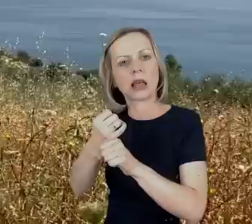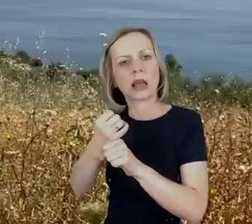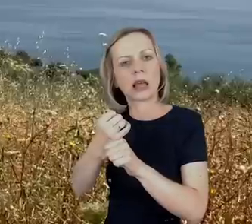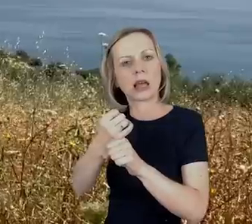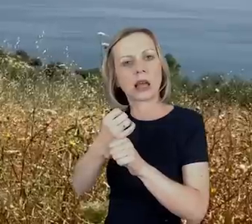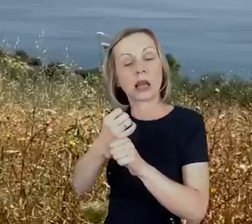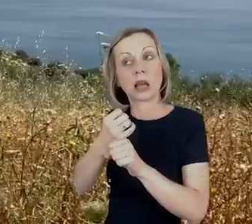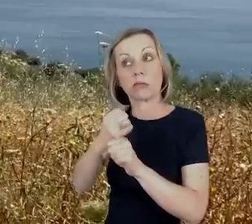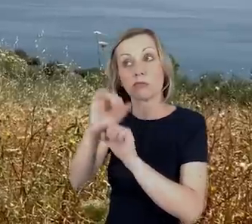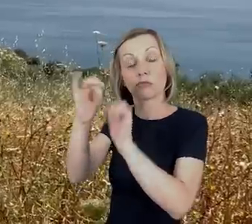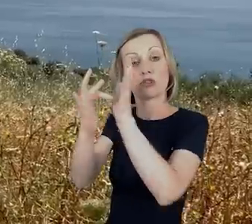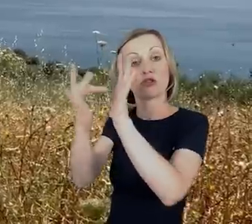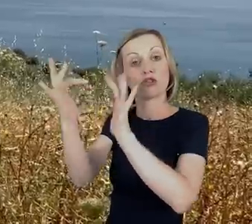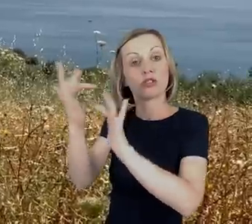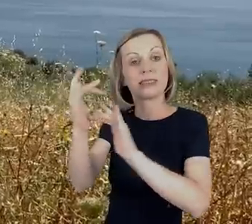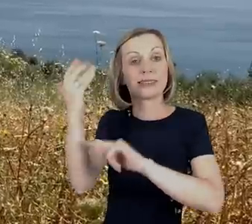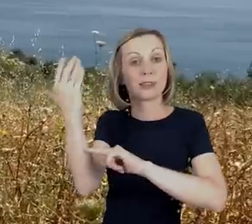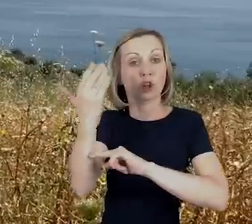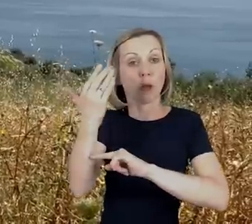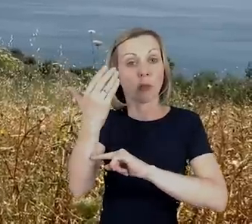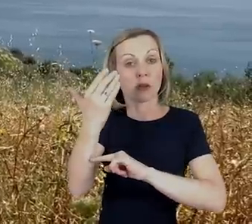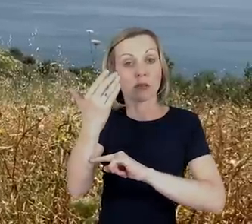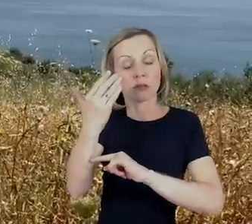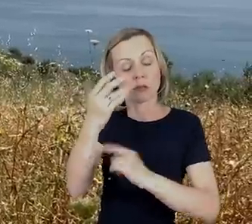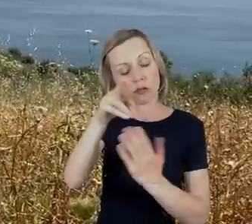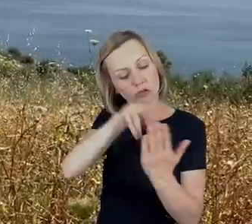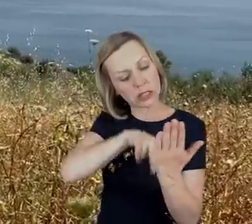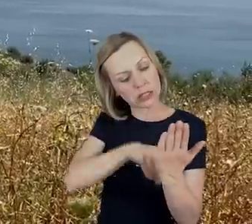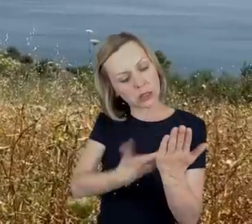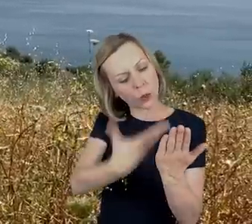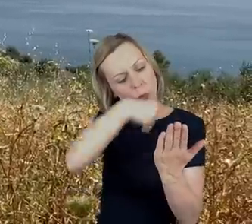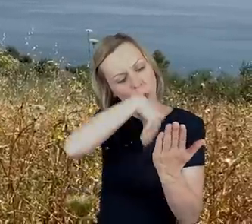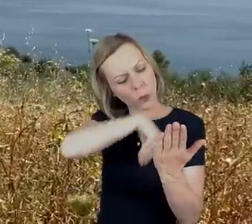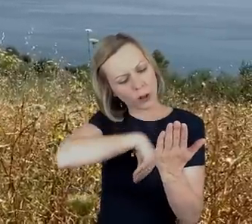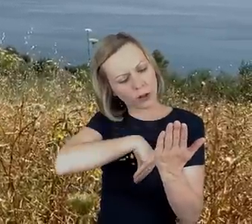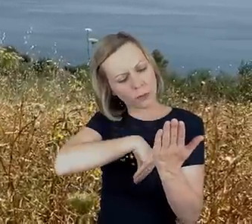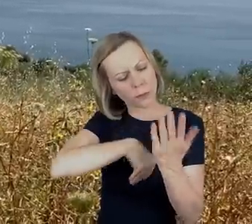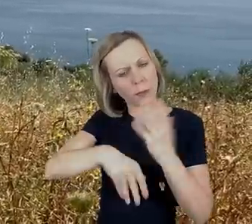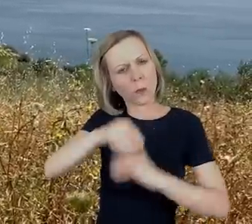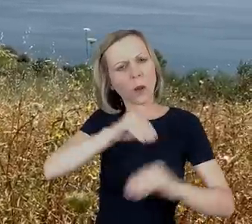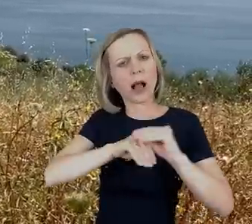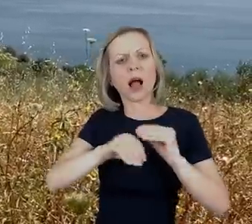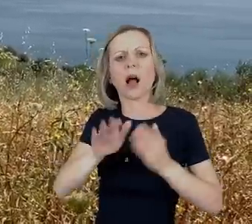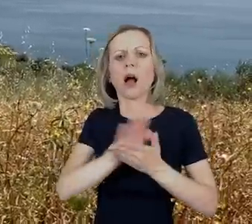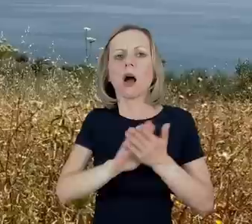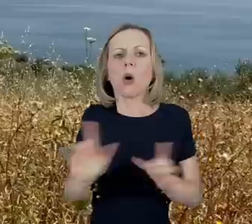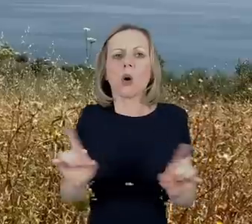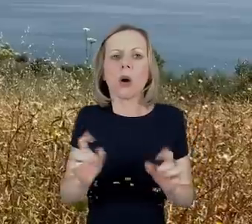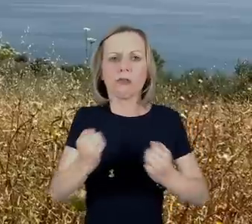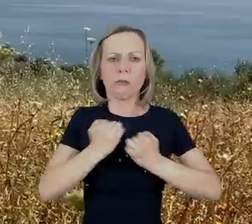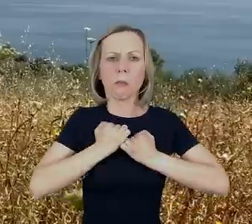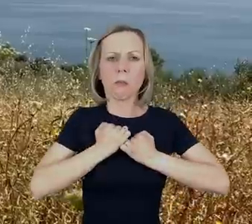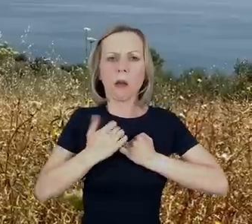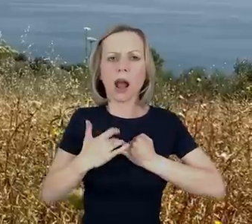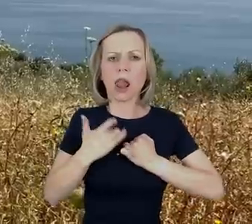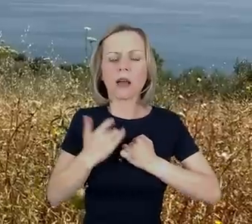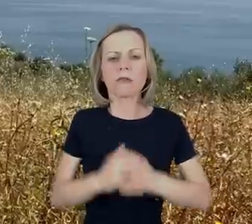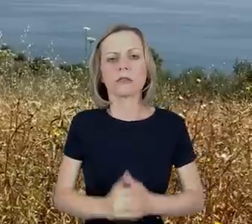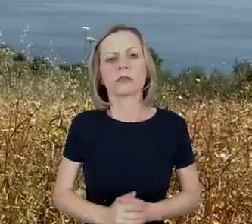Galilee and read a bit more of that sermon, trying to make sense of it for my life.